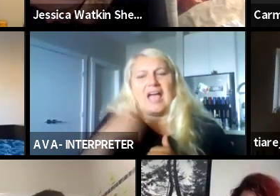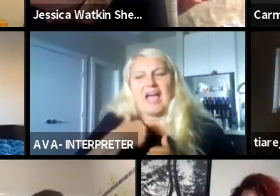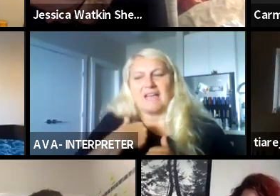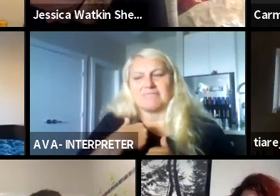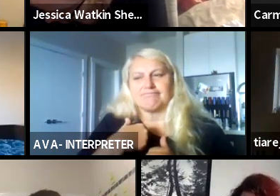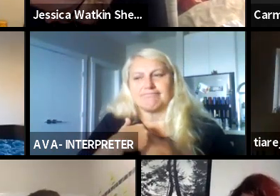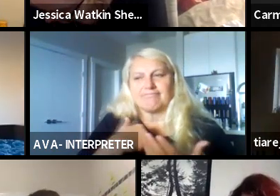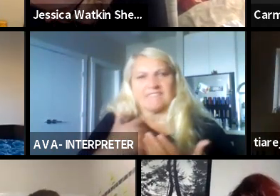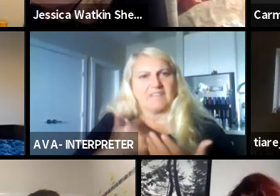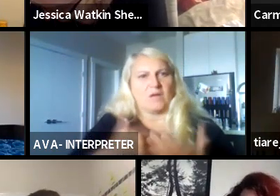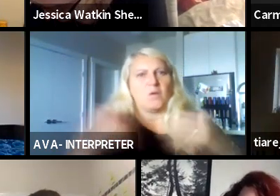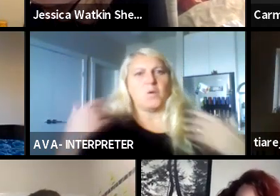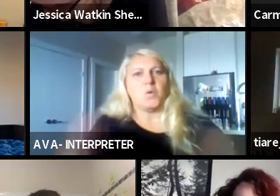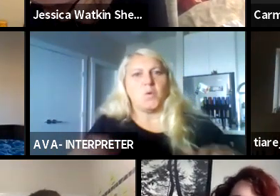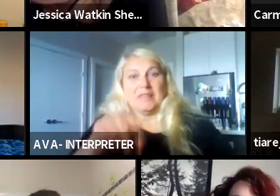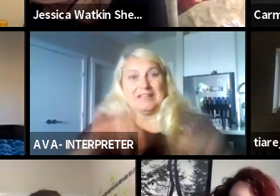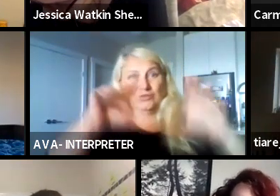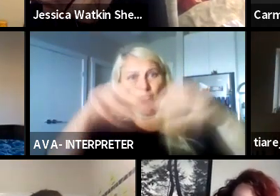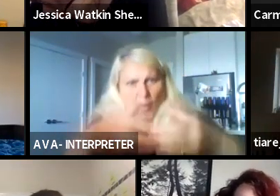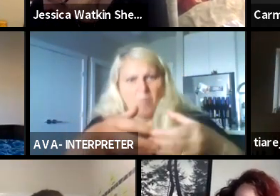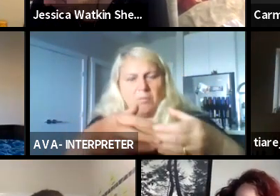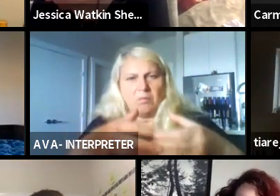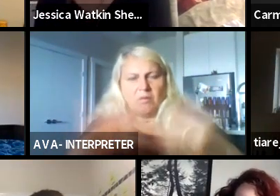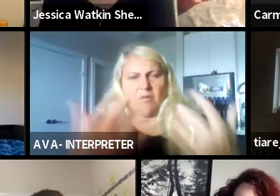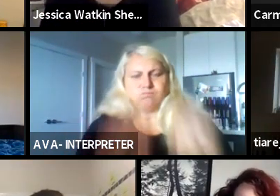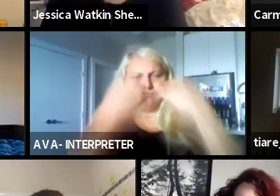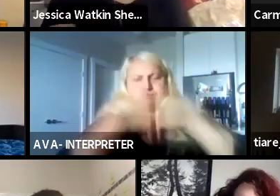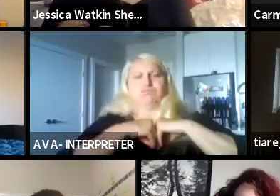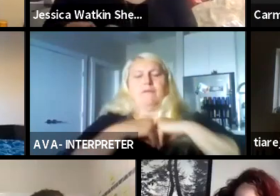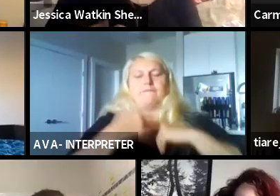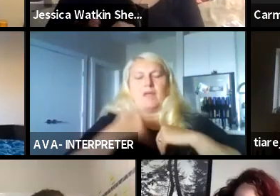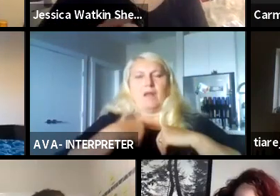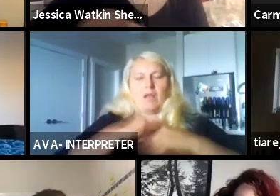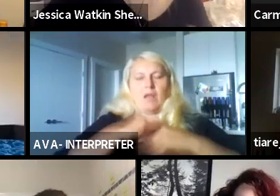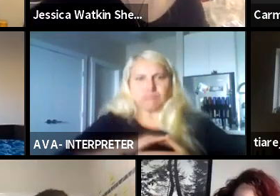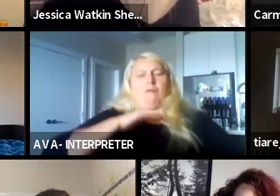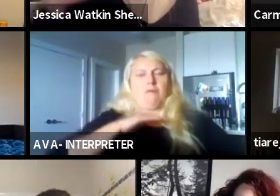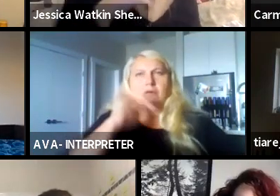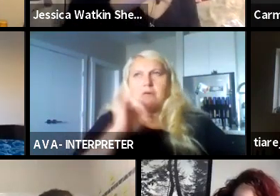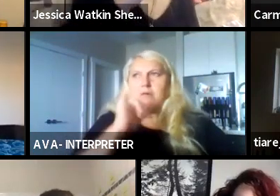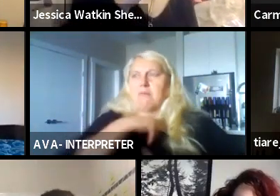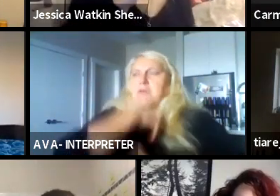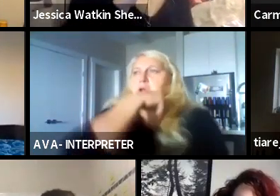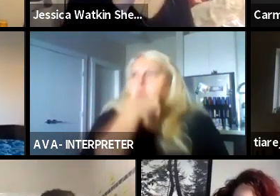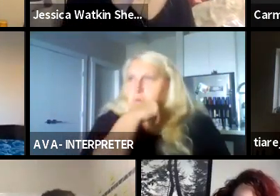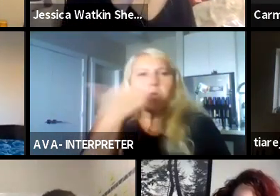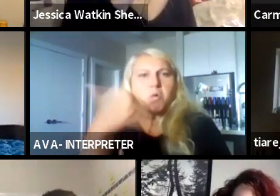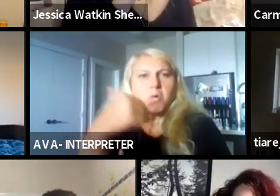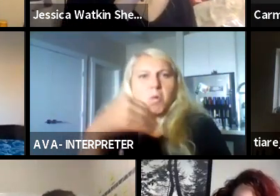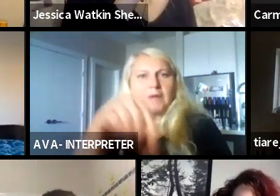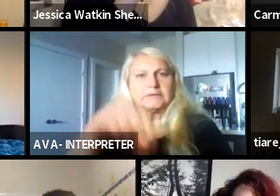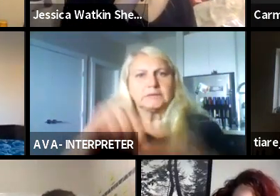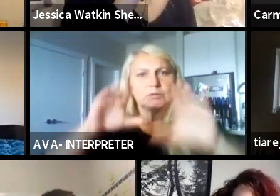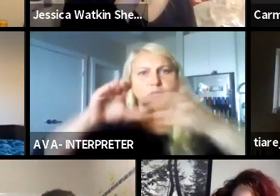really what is special and what is important is how this group welcomes and embodies